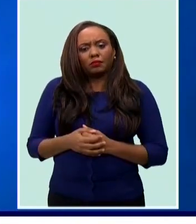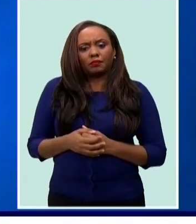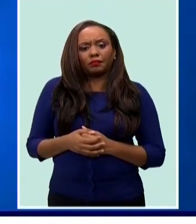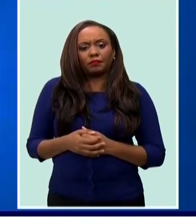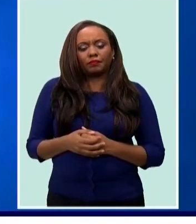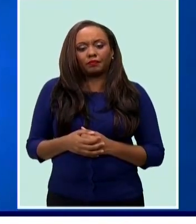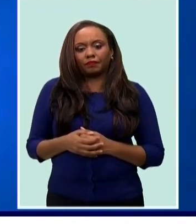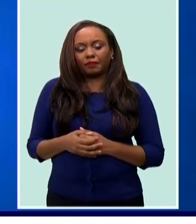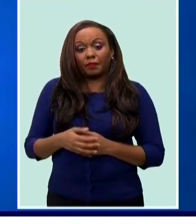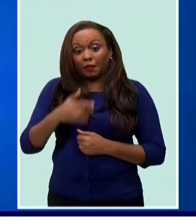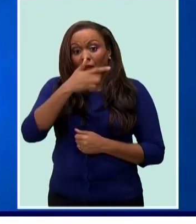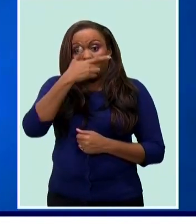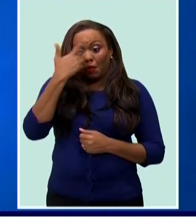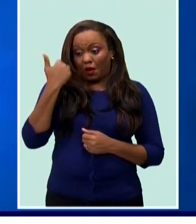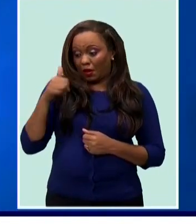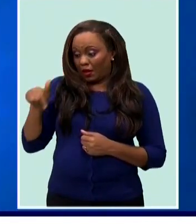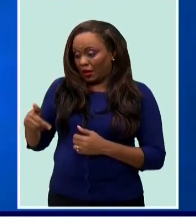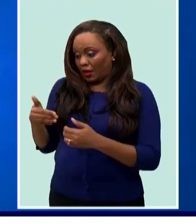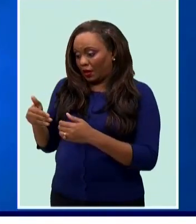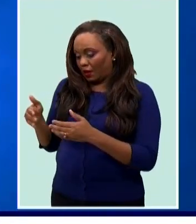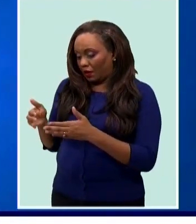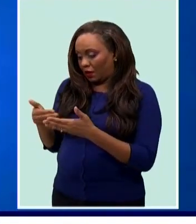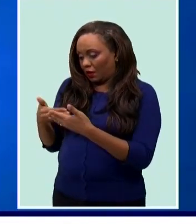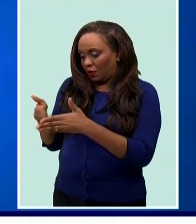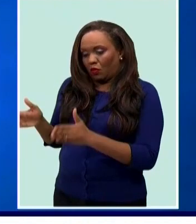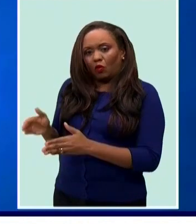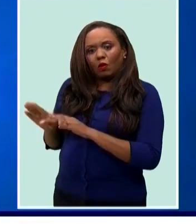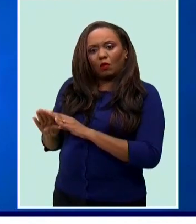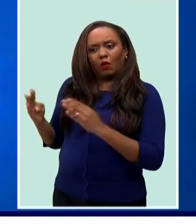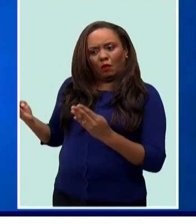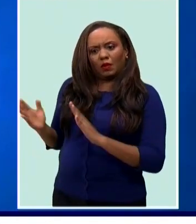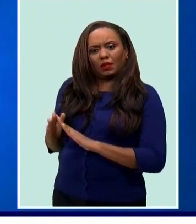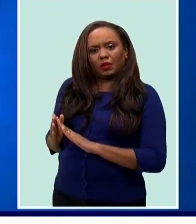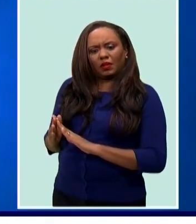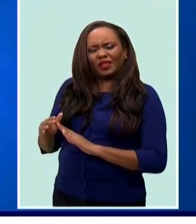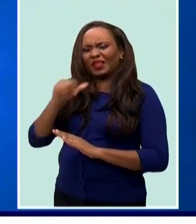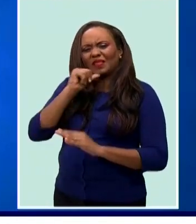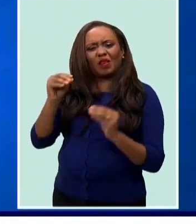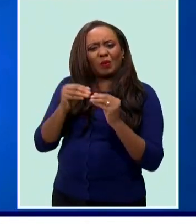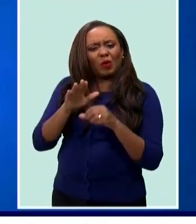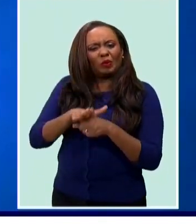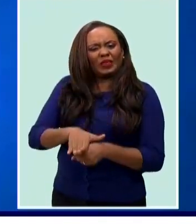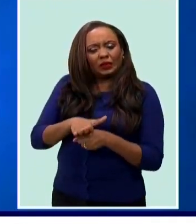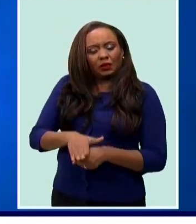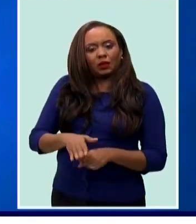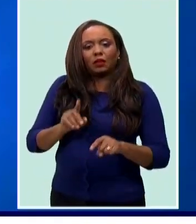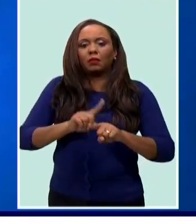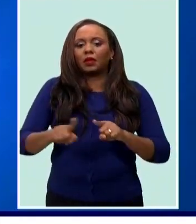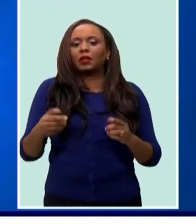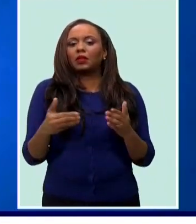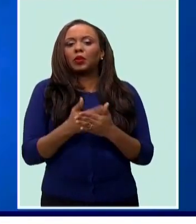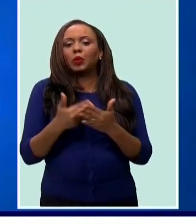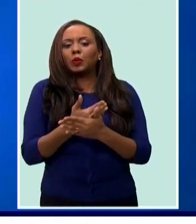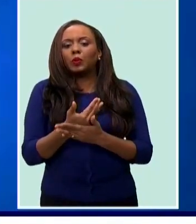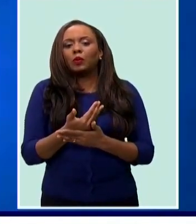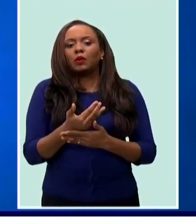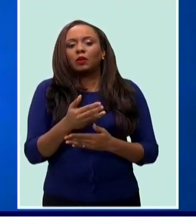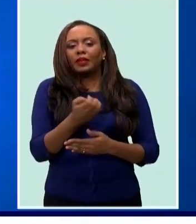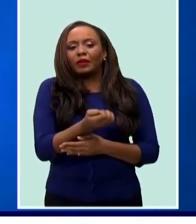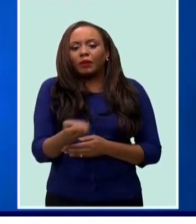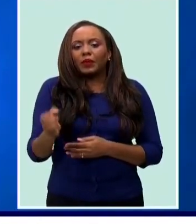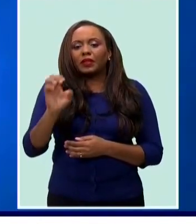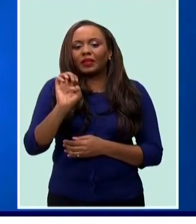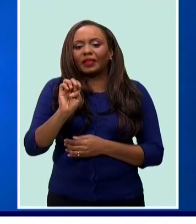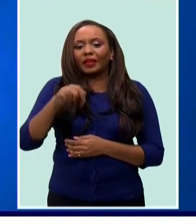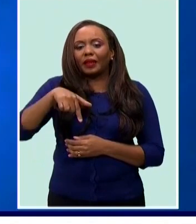new unit is not expected to put additional pressure on staff. He says some of the equipment needed is already on the premises.